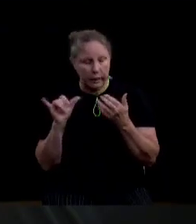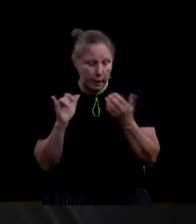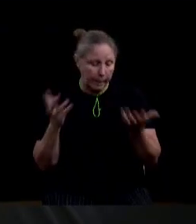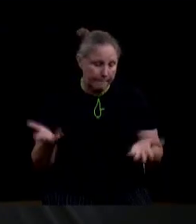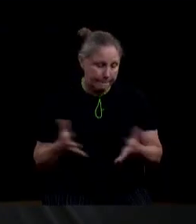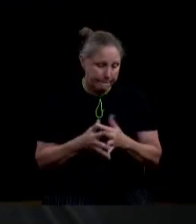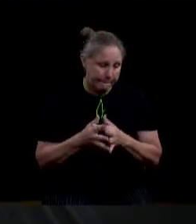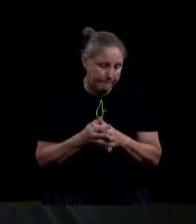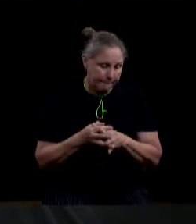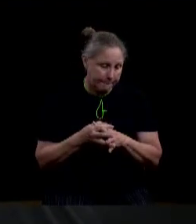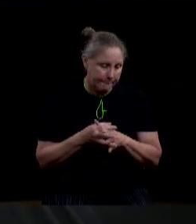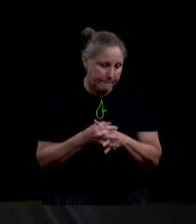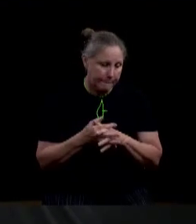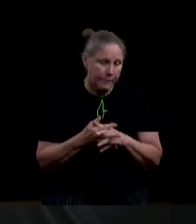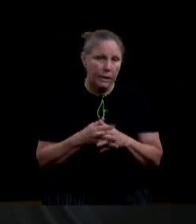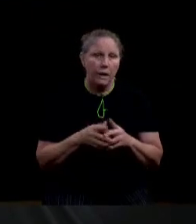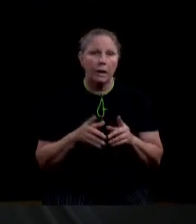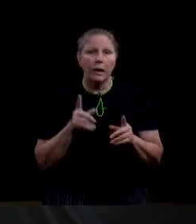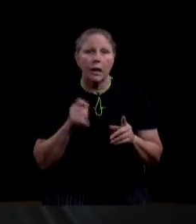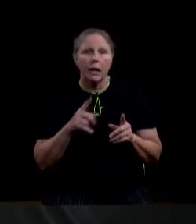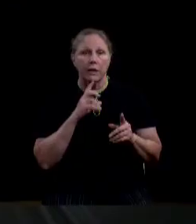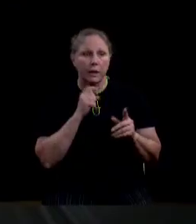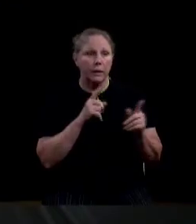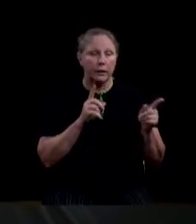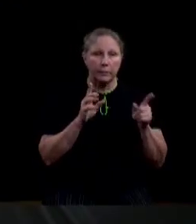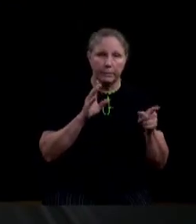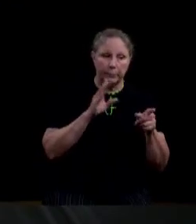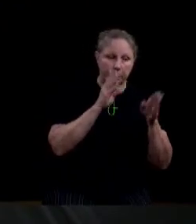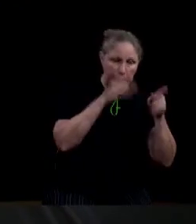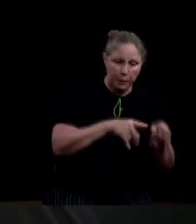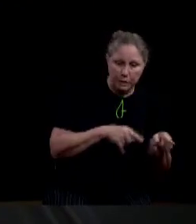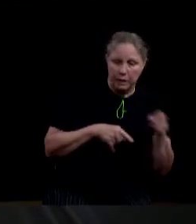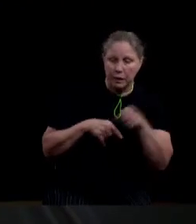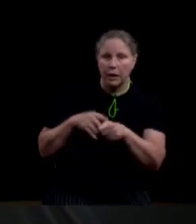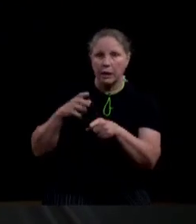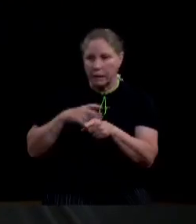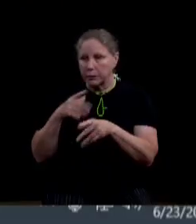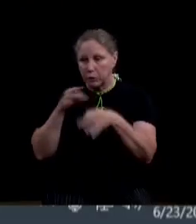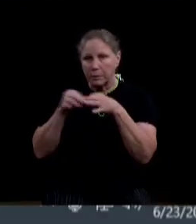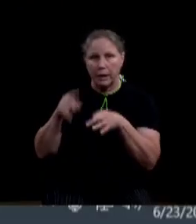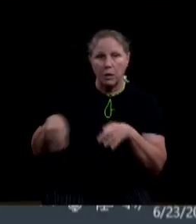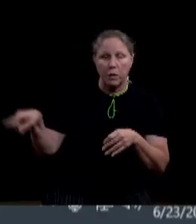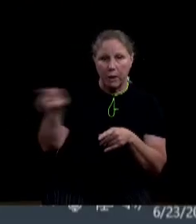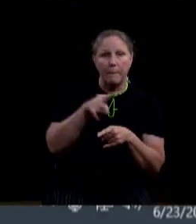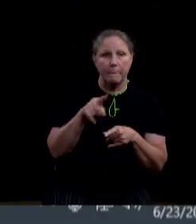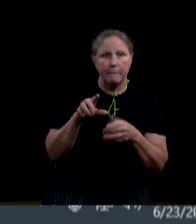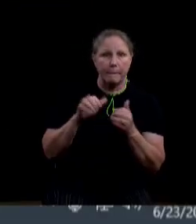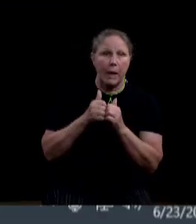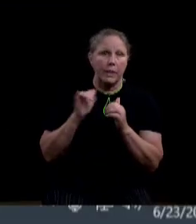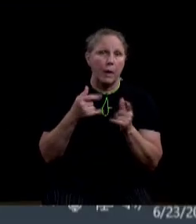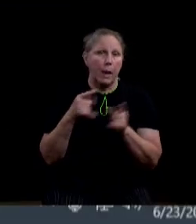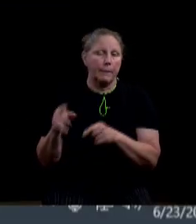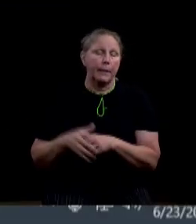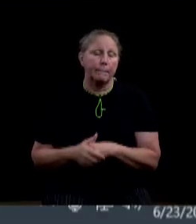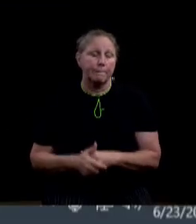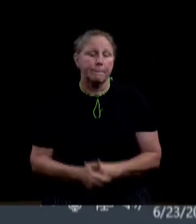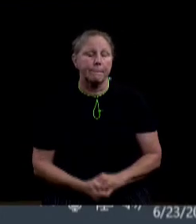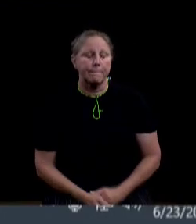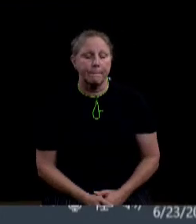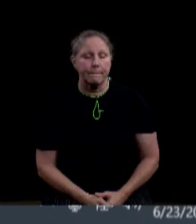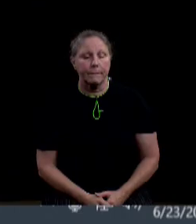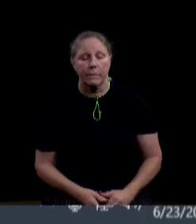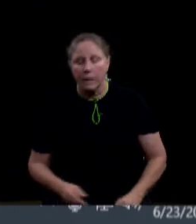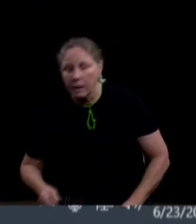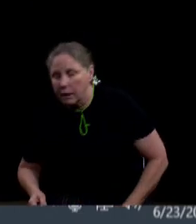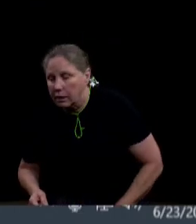customers about how they would implement that exception. I think that needs to be clarified. We don't have